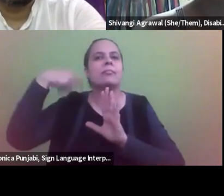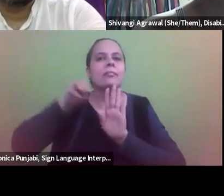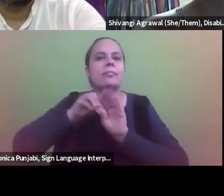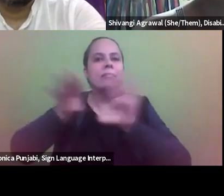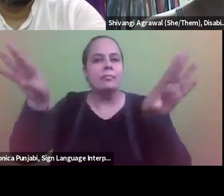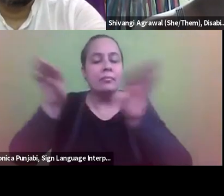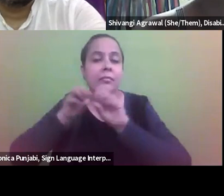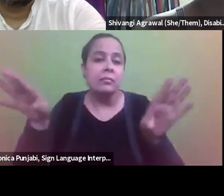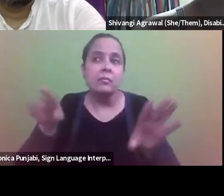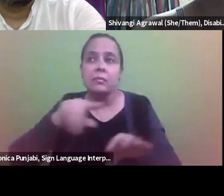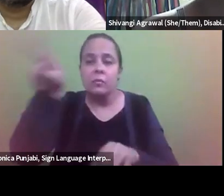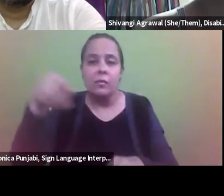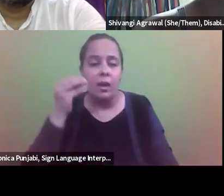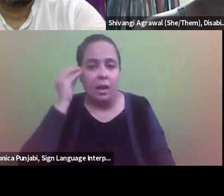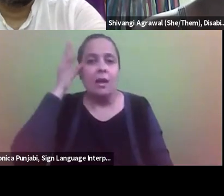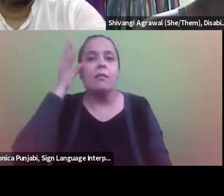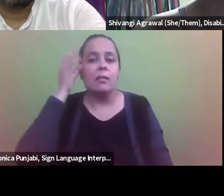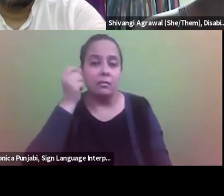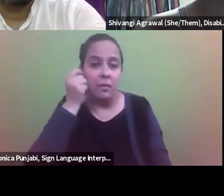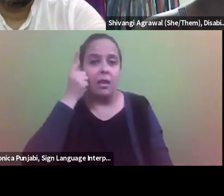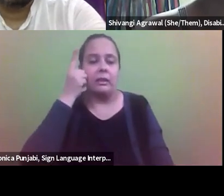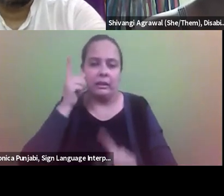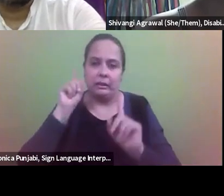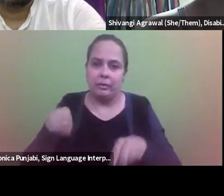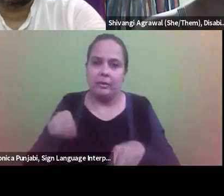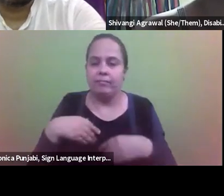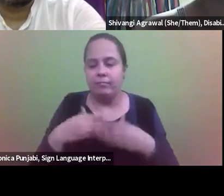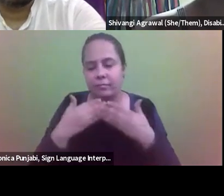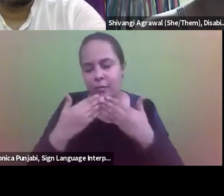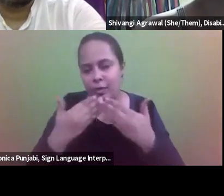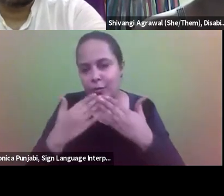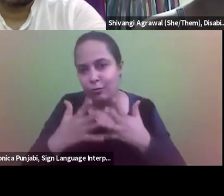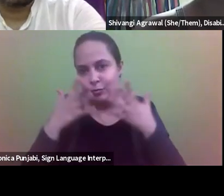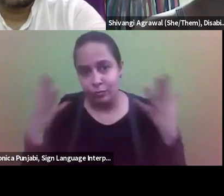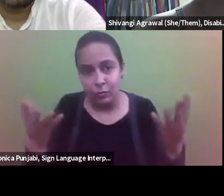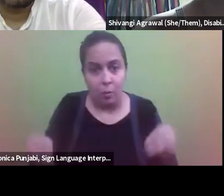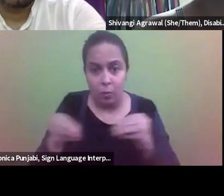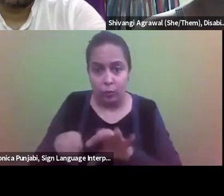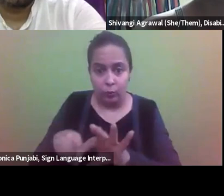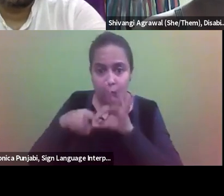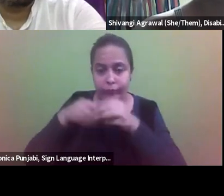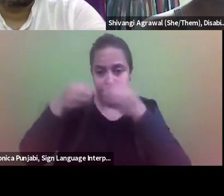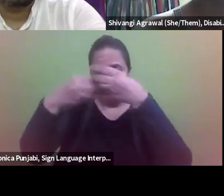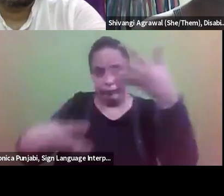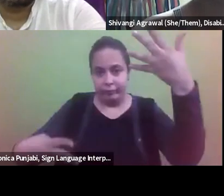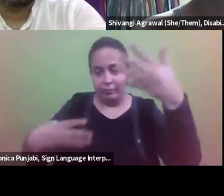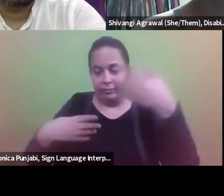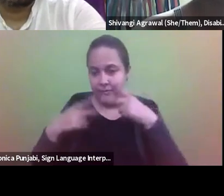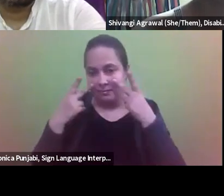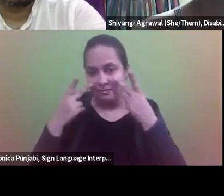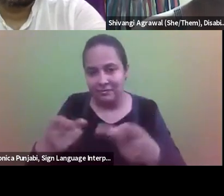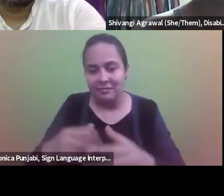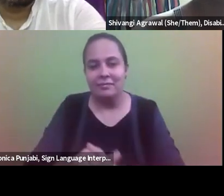love and as we want to be treated. So thank you for that. I'm not trying to be preachy. There are so many questions here that I need to turn to, and they're good